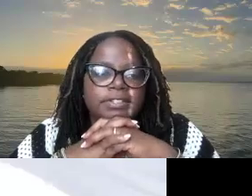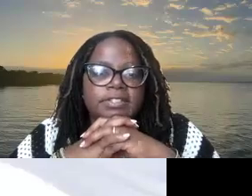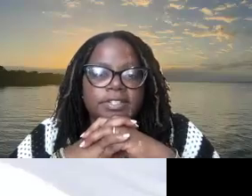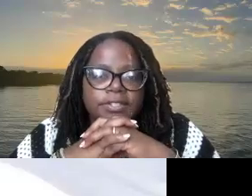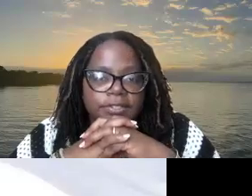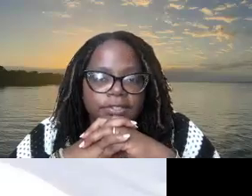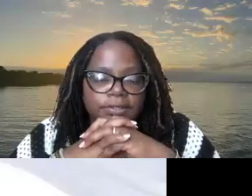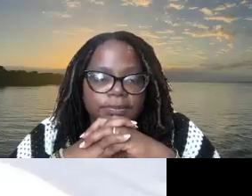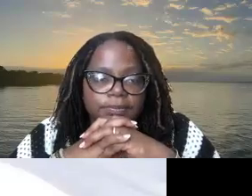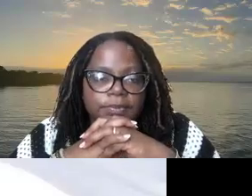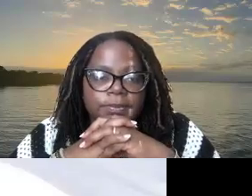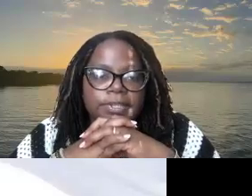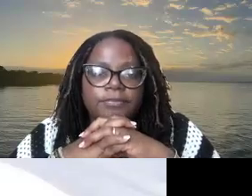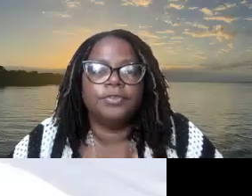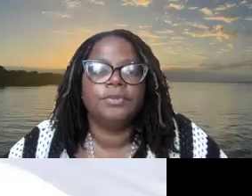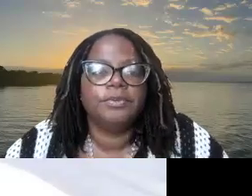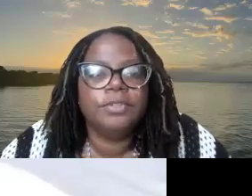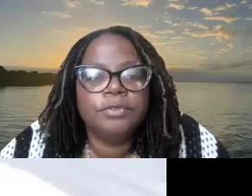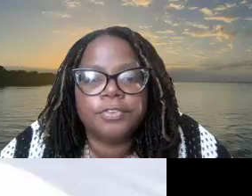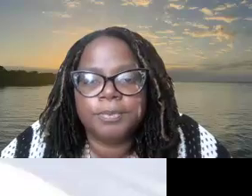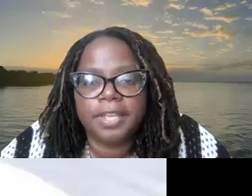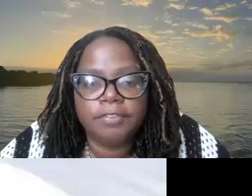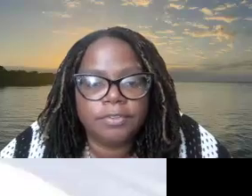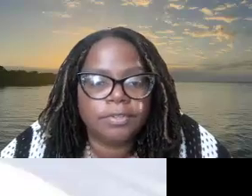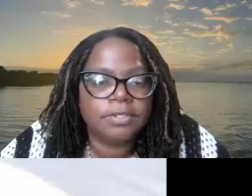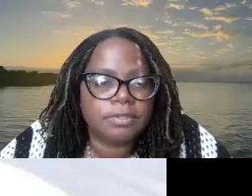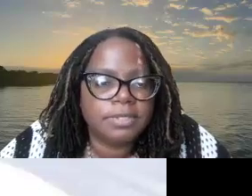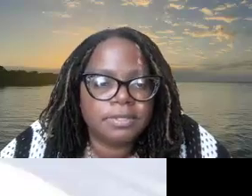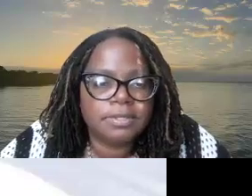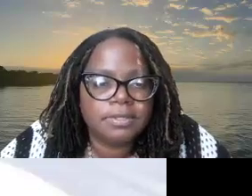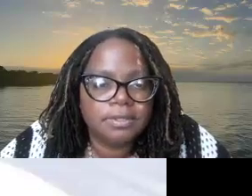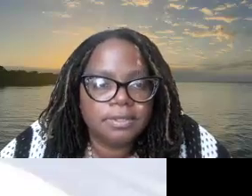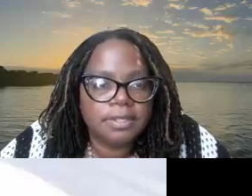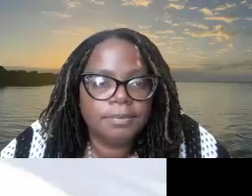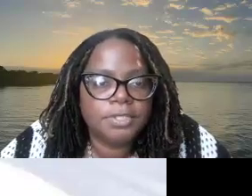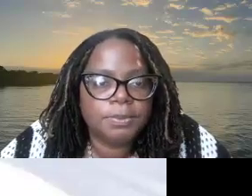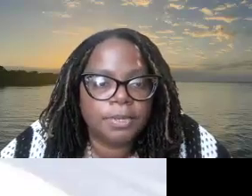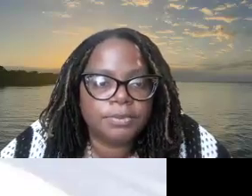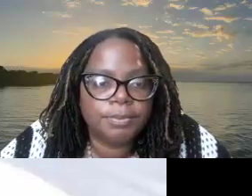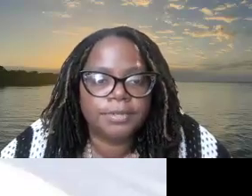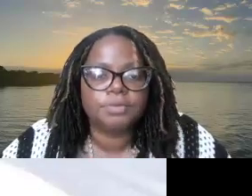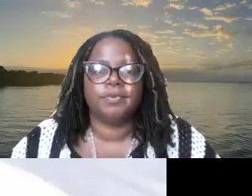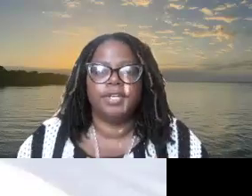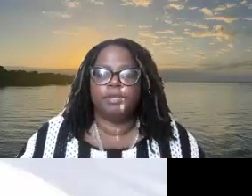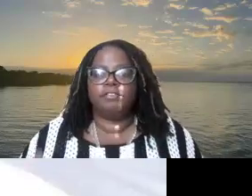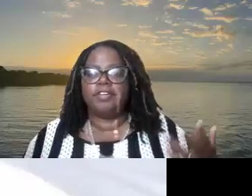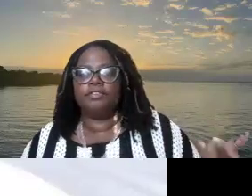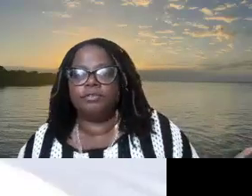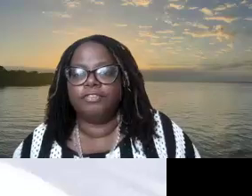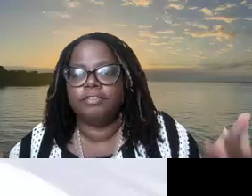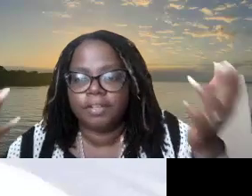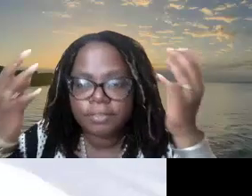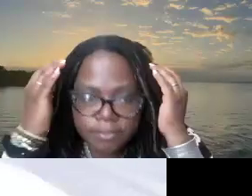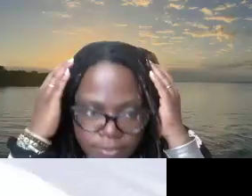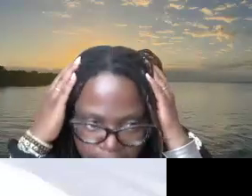for the violence. Blame for you for their behavior and their consequences. These people also embarrass, berate, and make fun